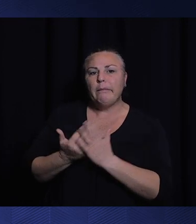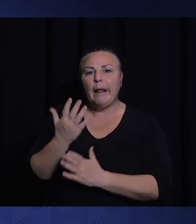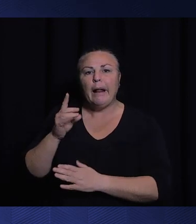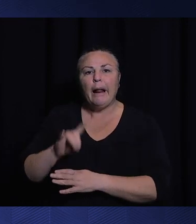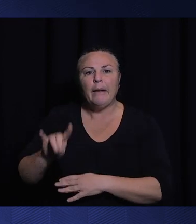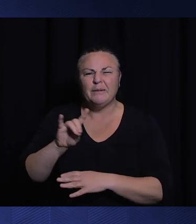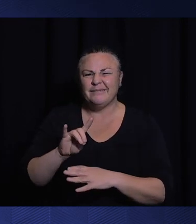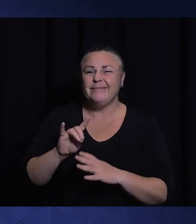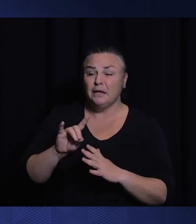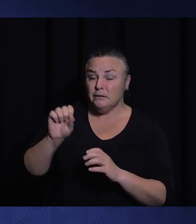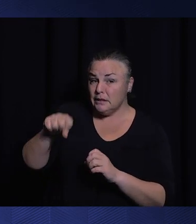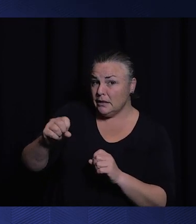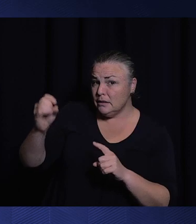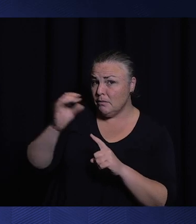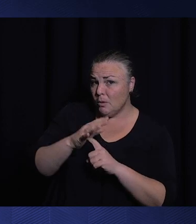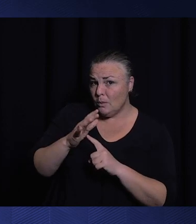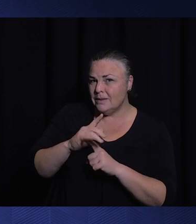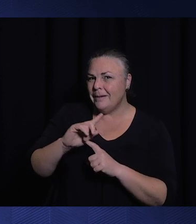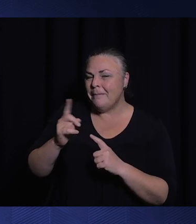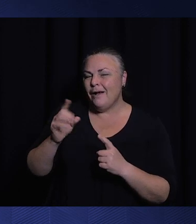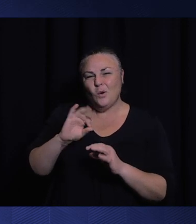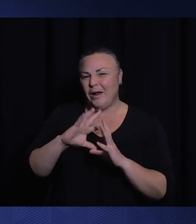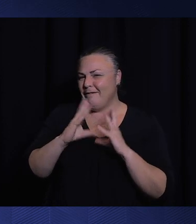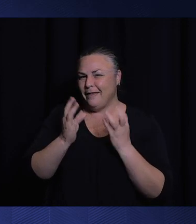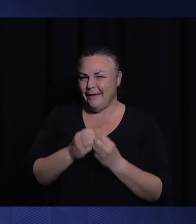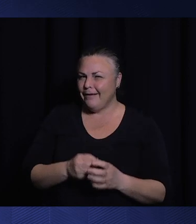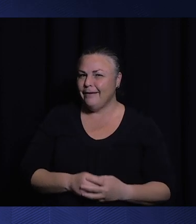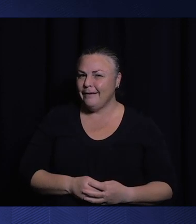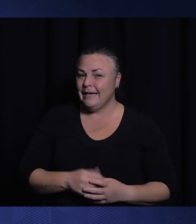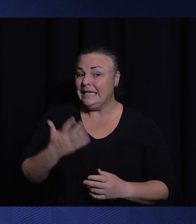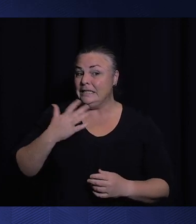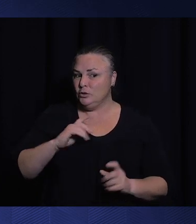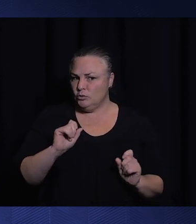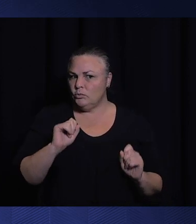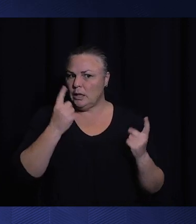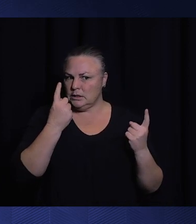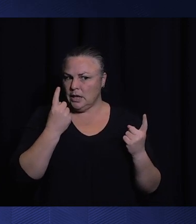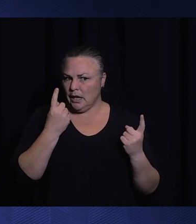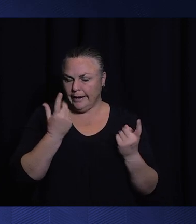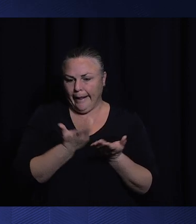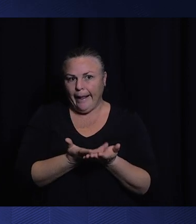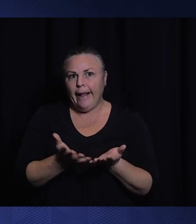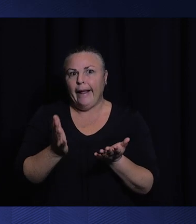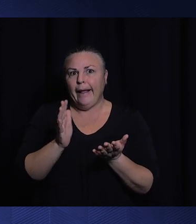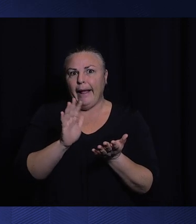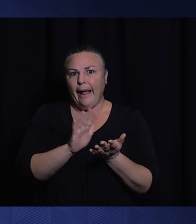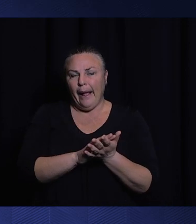is critical and which is important, but without understanding actually the role that